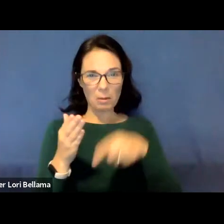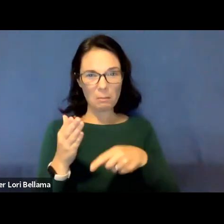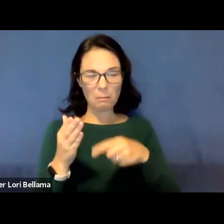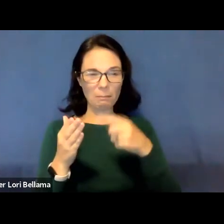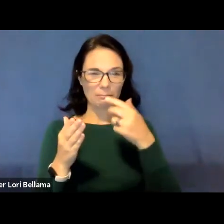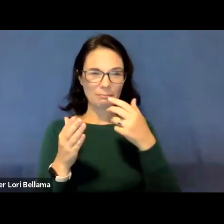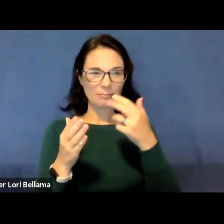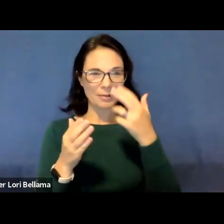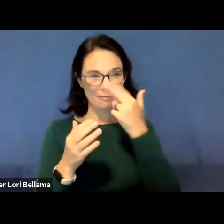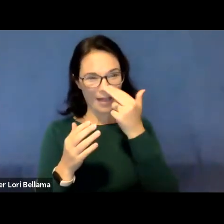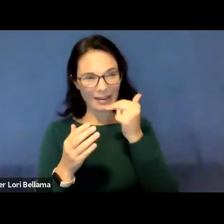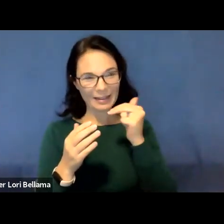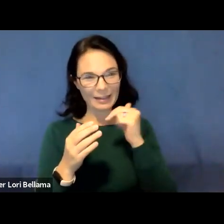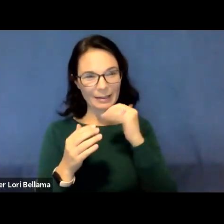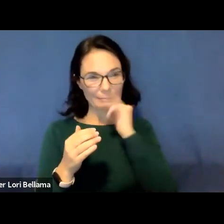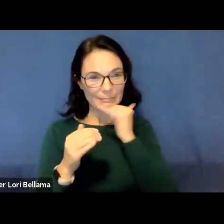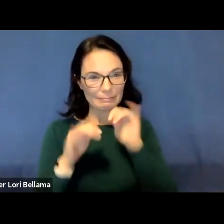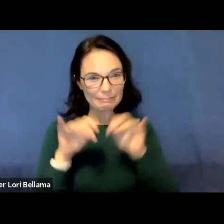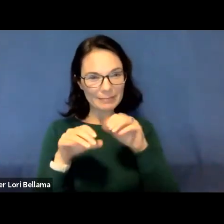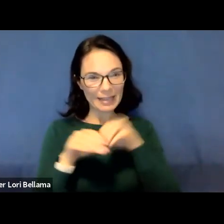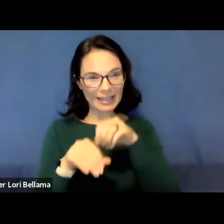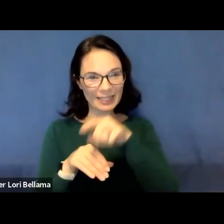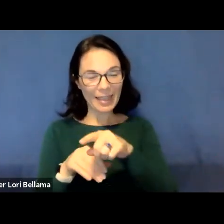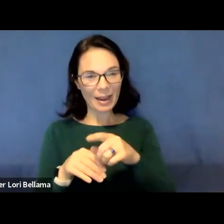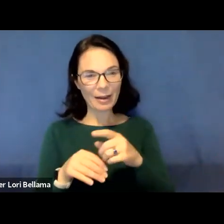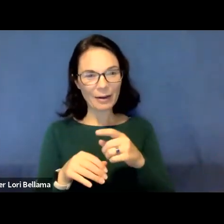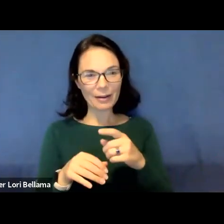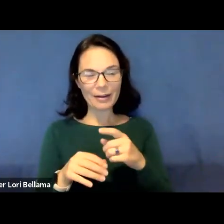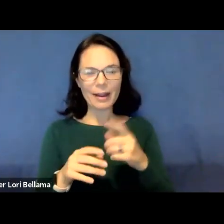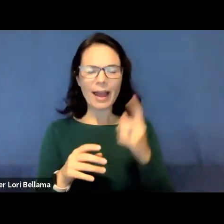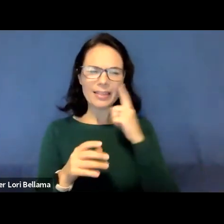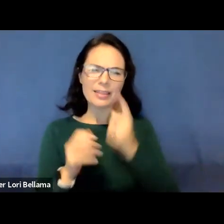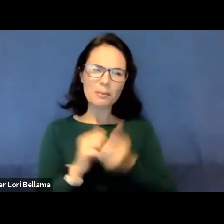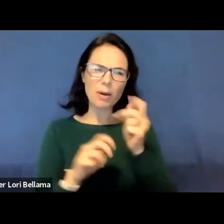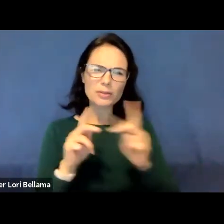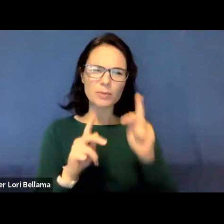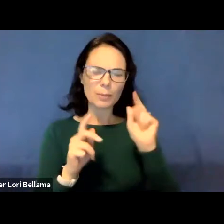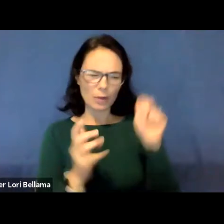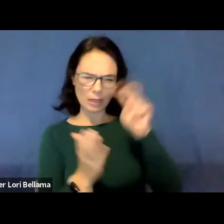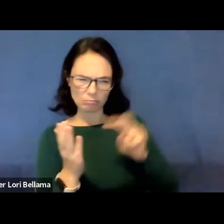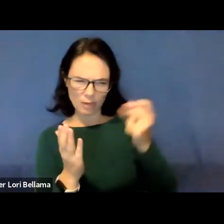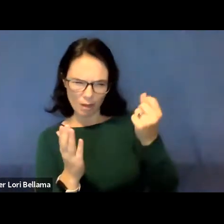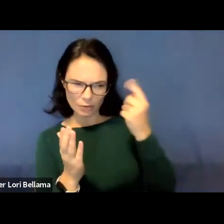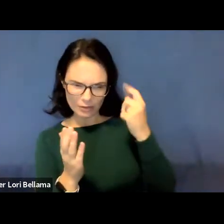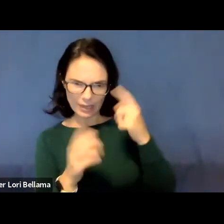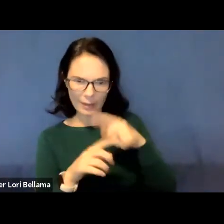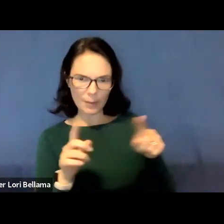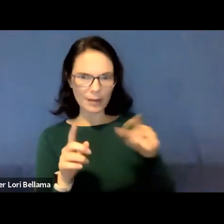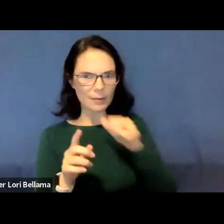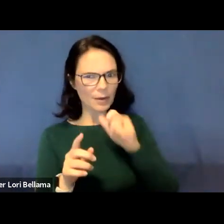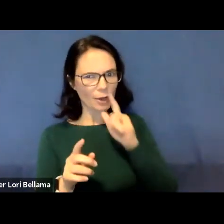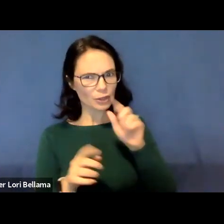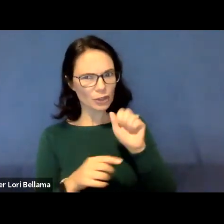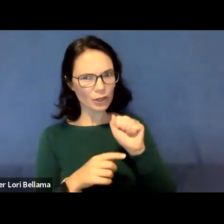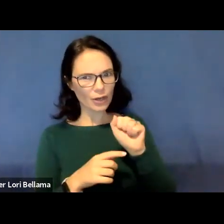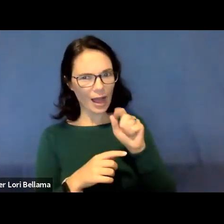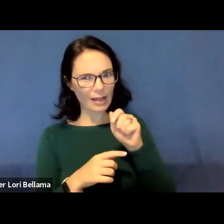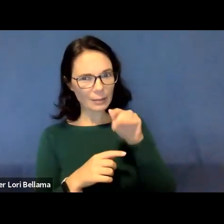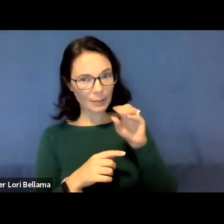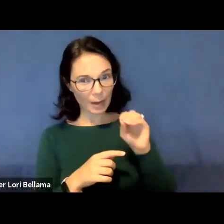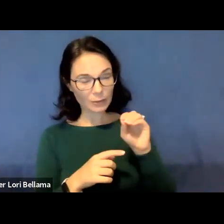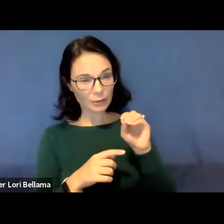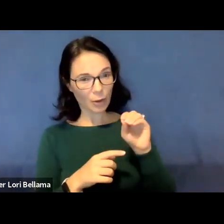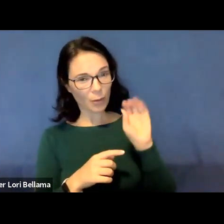typos, but I think most people could get it from context. We don't know if Heriberto is ethical or not, but it's certainly not his